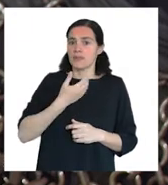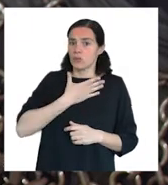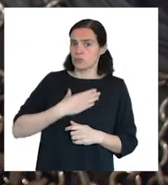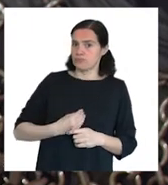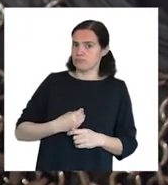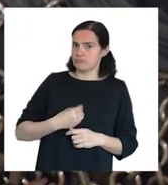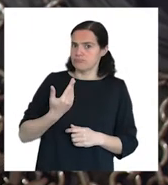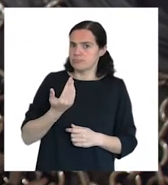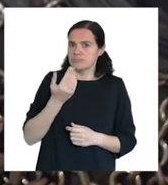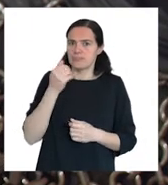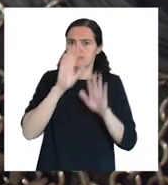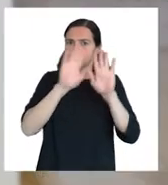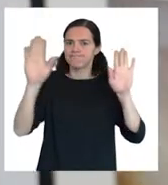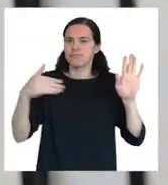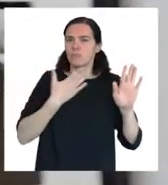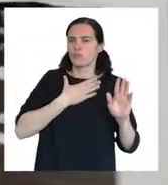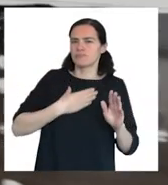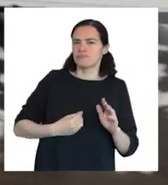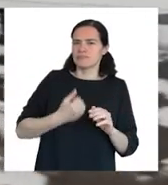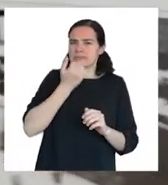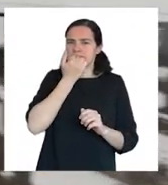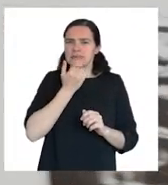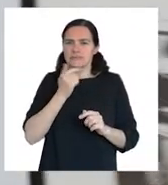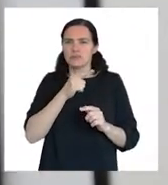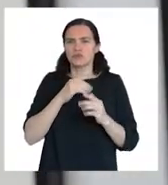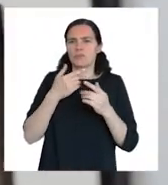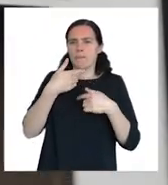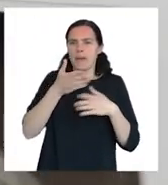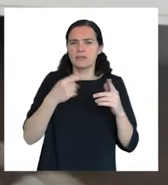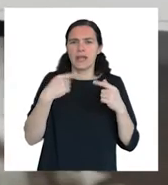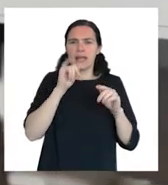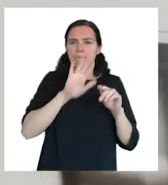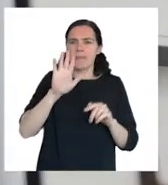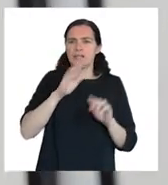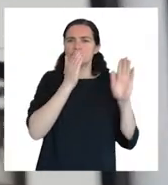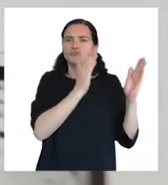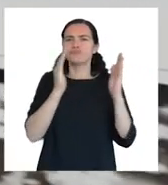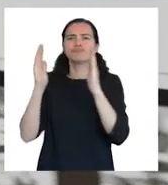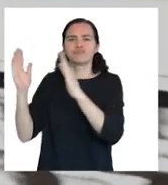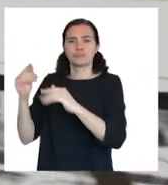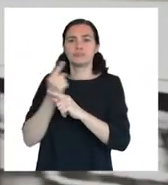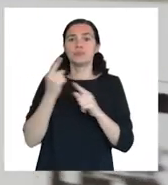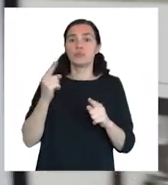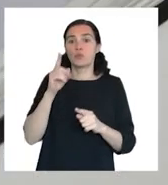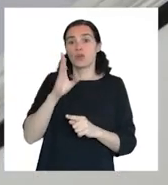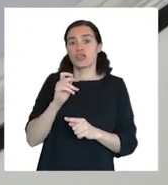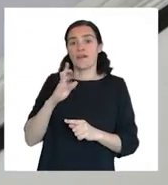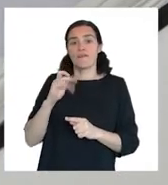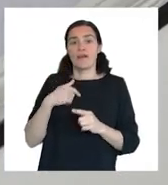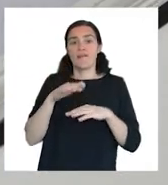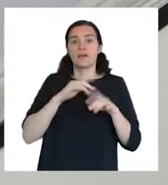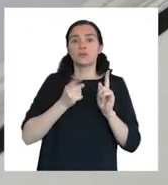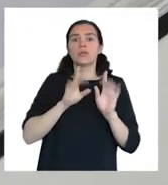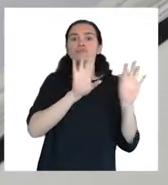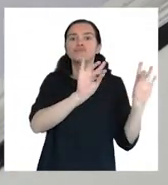enjoy the exhibition, enjoy the space between each images, because Jafa makes collage. And